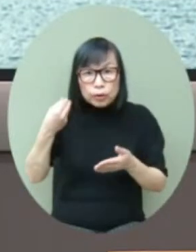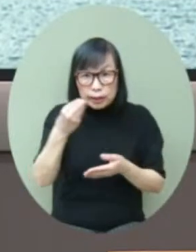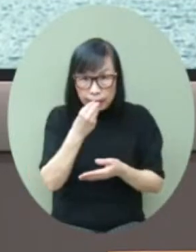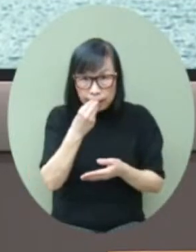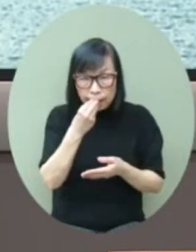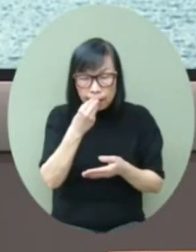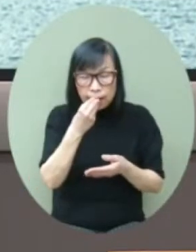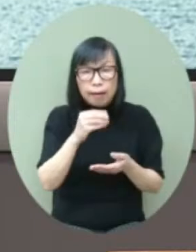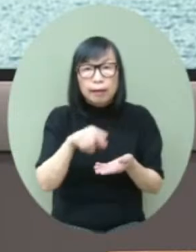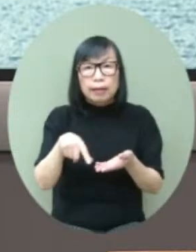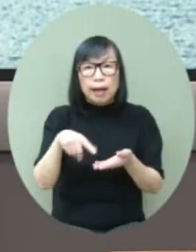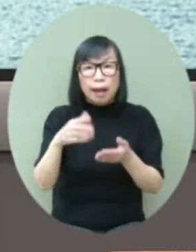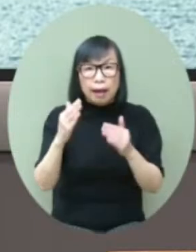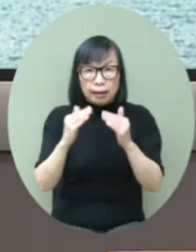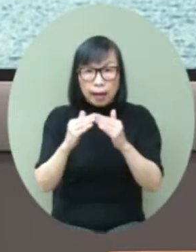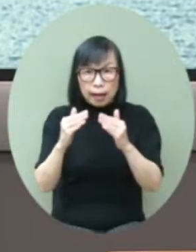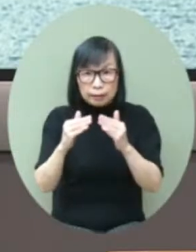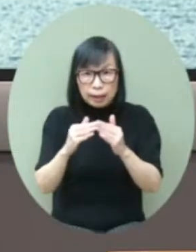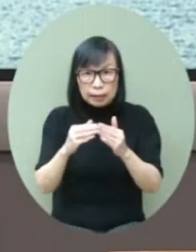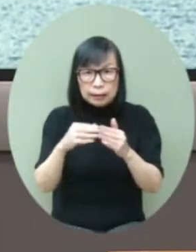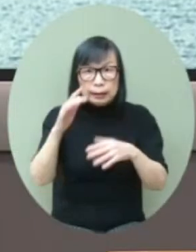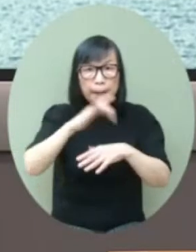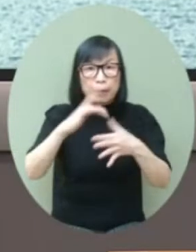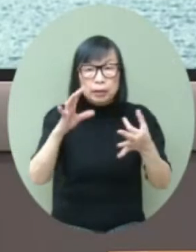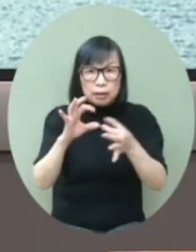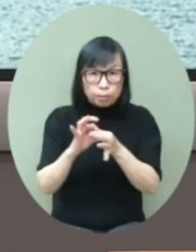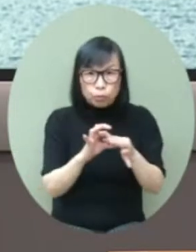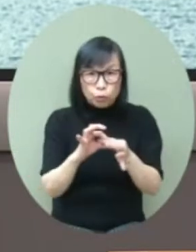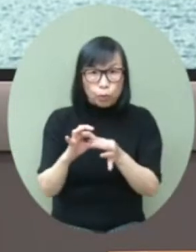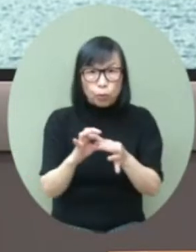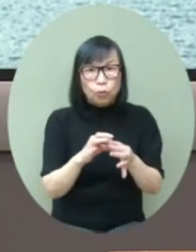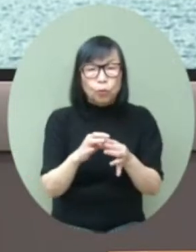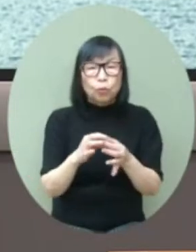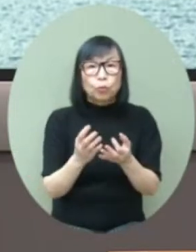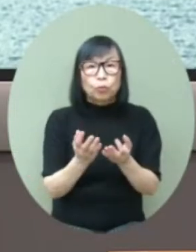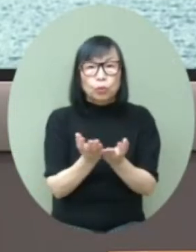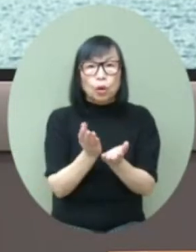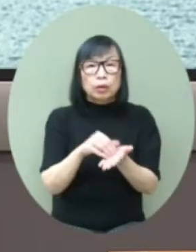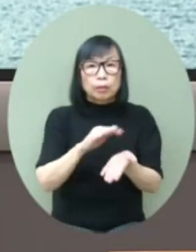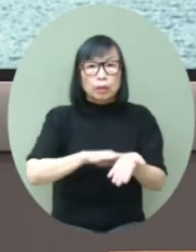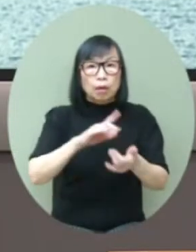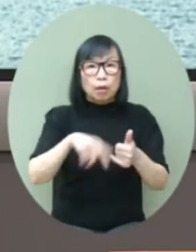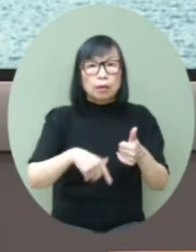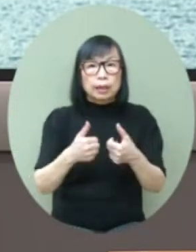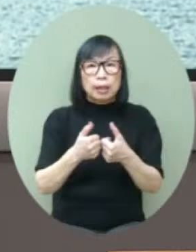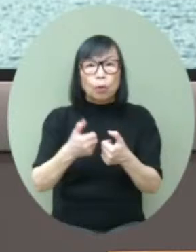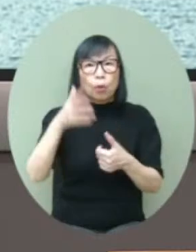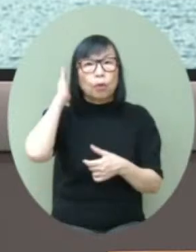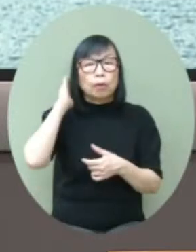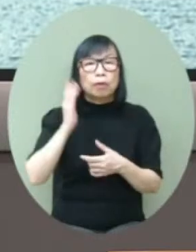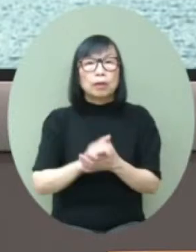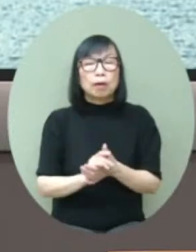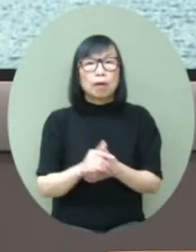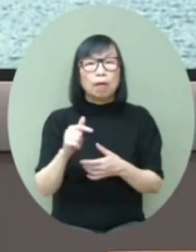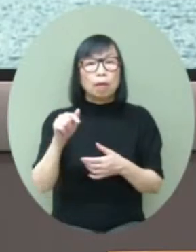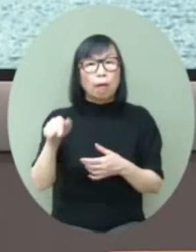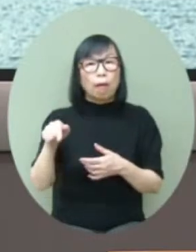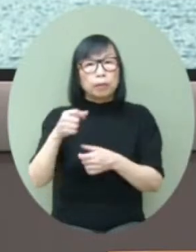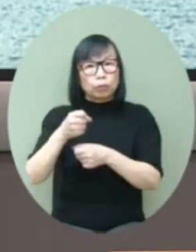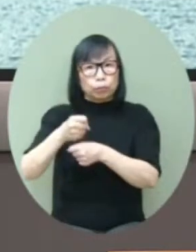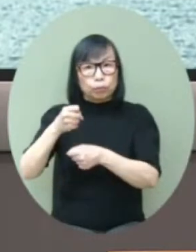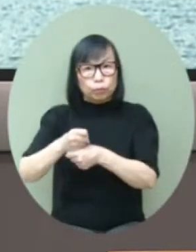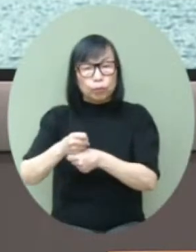breakfast at the Six Garden restaurant. She is a family member of a close